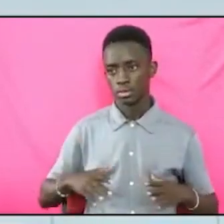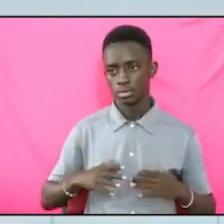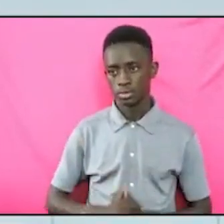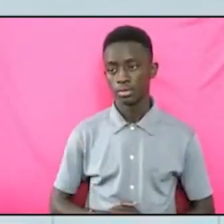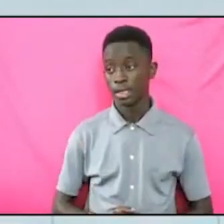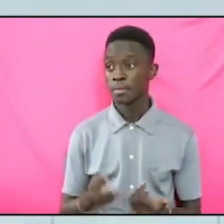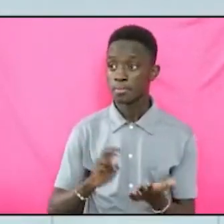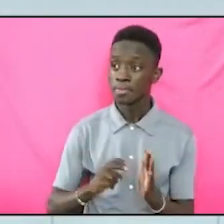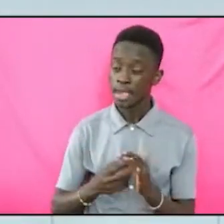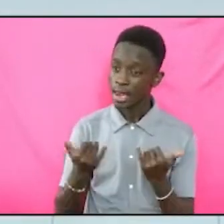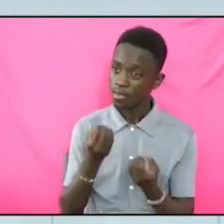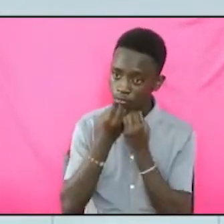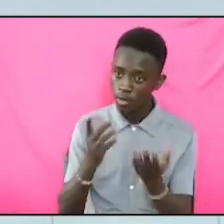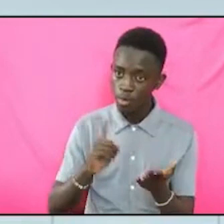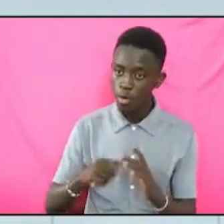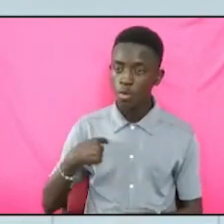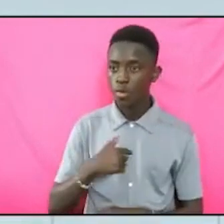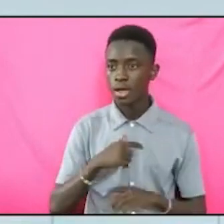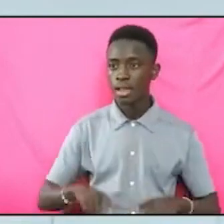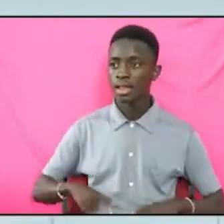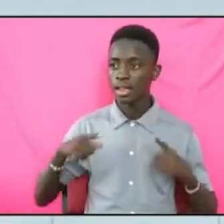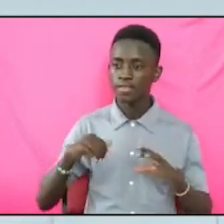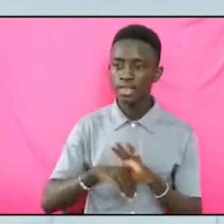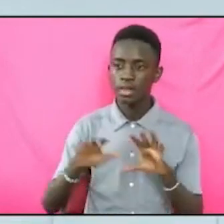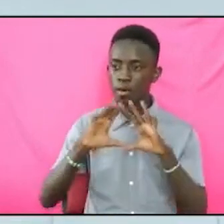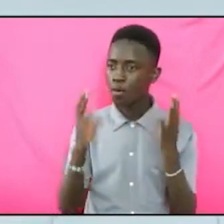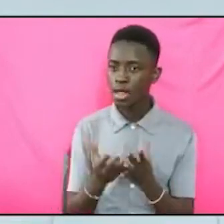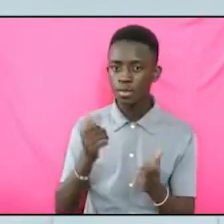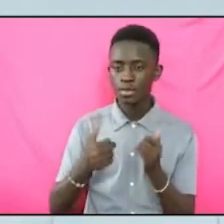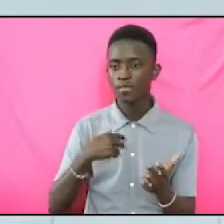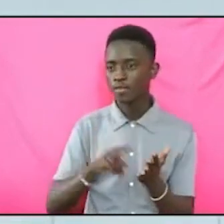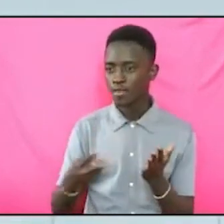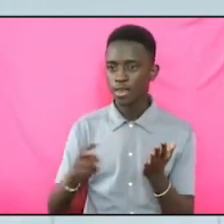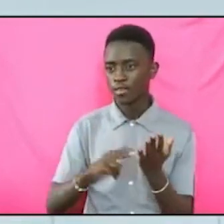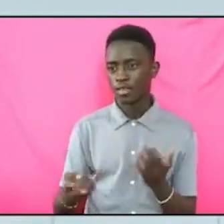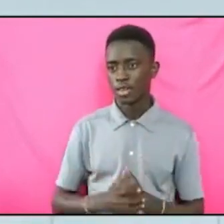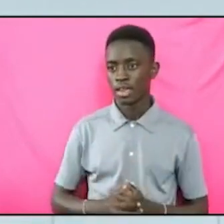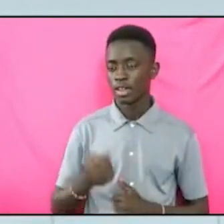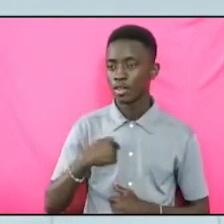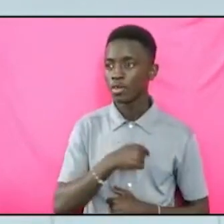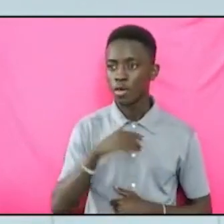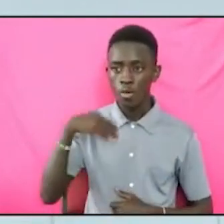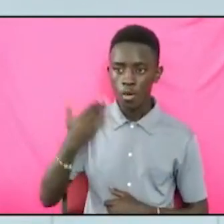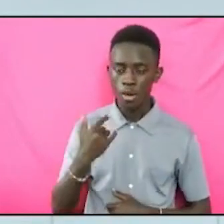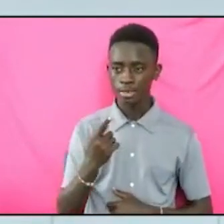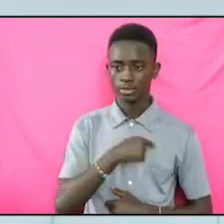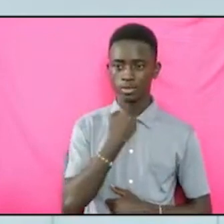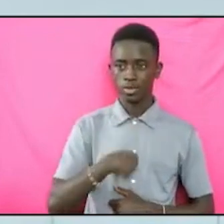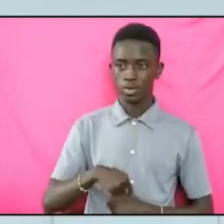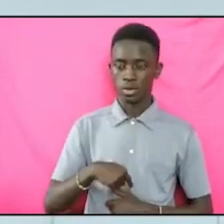Church, we live in a fallen world. We live in a fallen world. We are wronged, and we wrong others on a daily